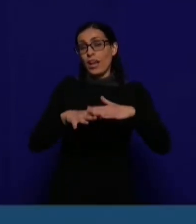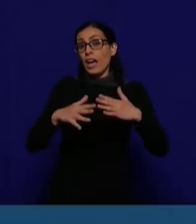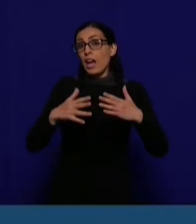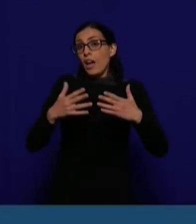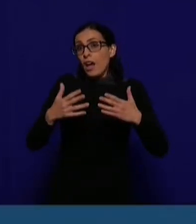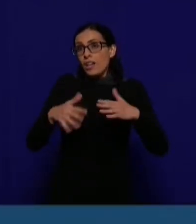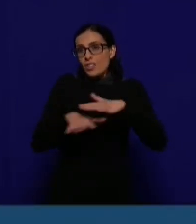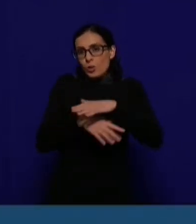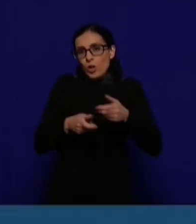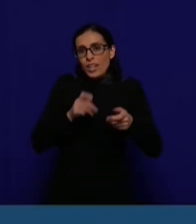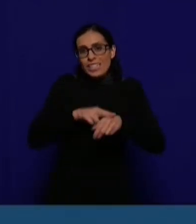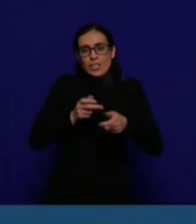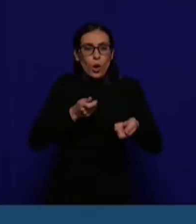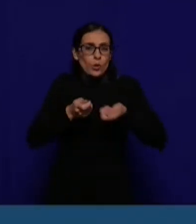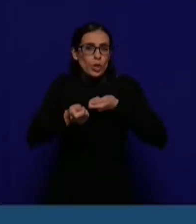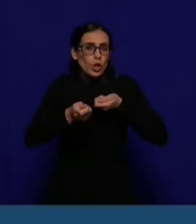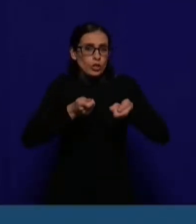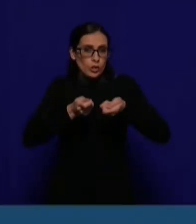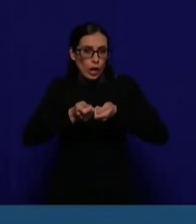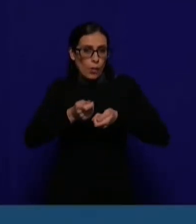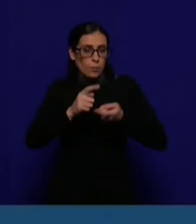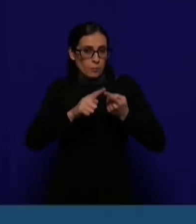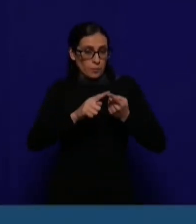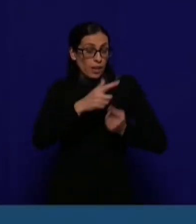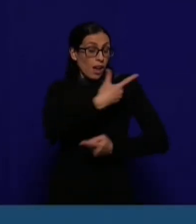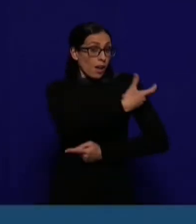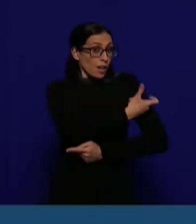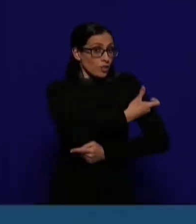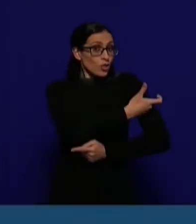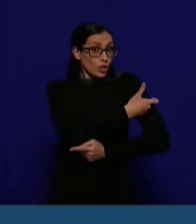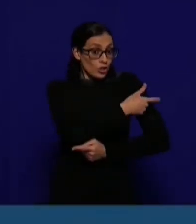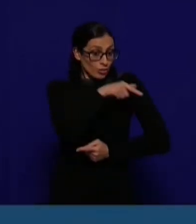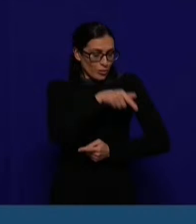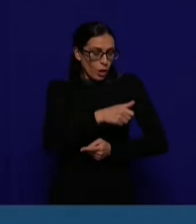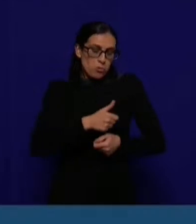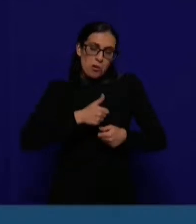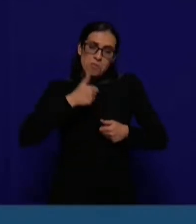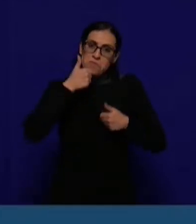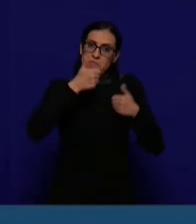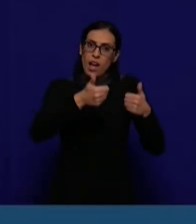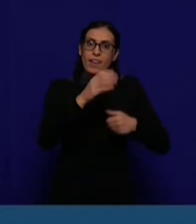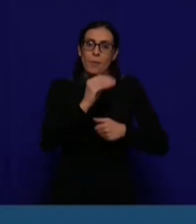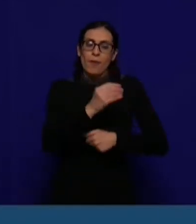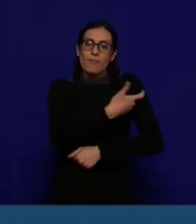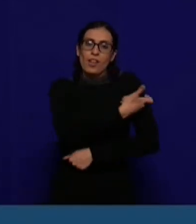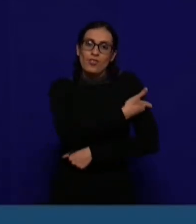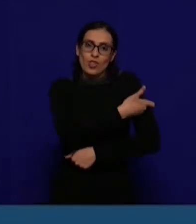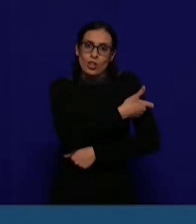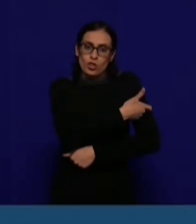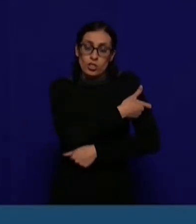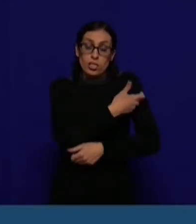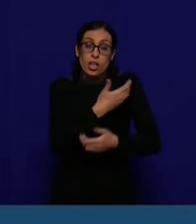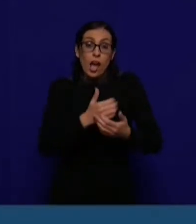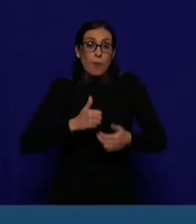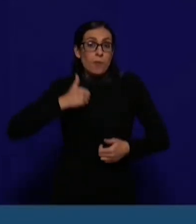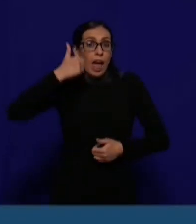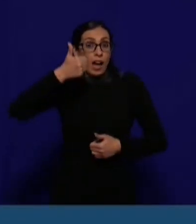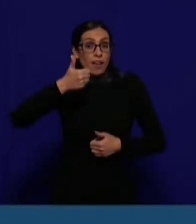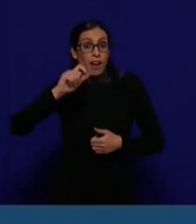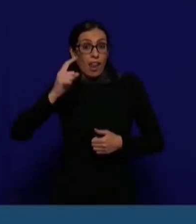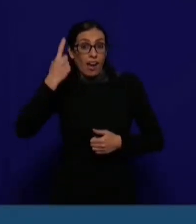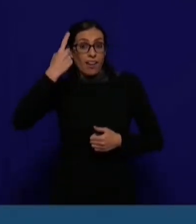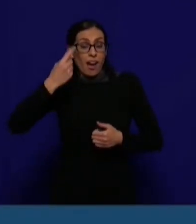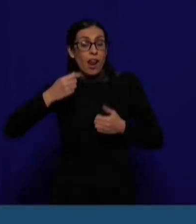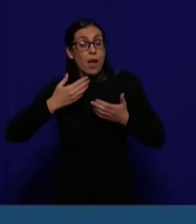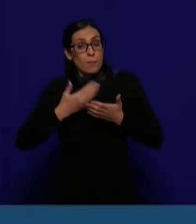din il-pandemija bit-tilqim li għandna li huwa wieħed mill-aqwa tilqim li għandna biex aħna nkun nistgħu nipproteġu lil poplu Malti